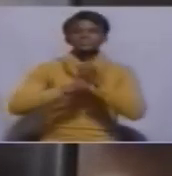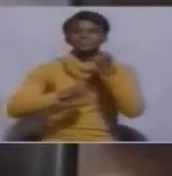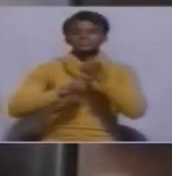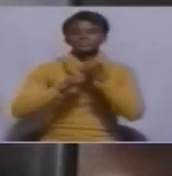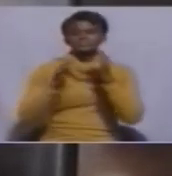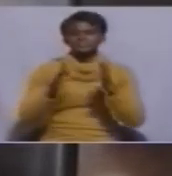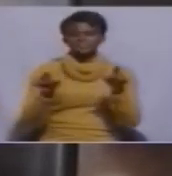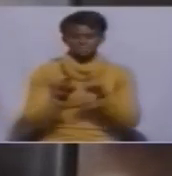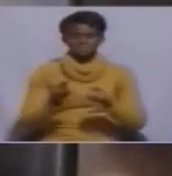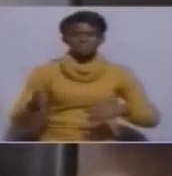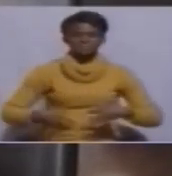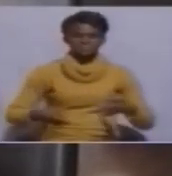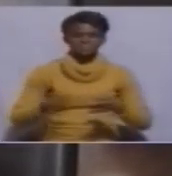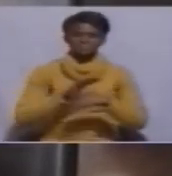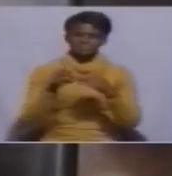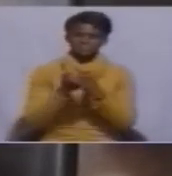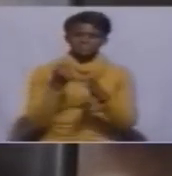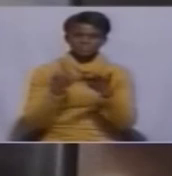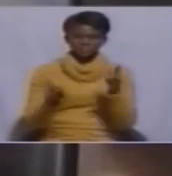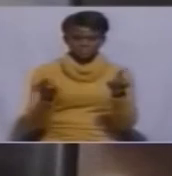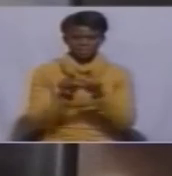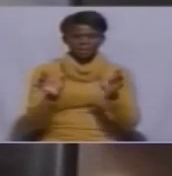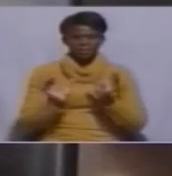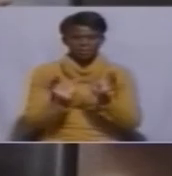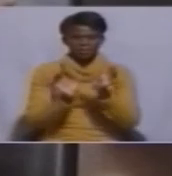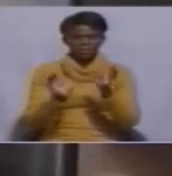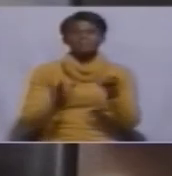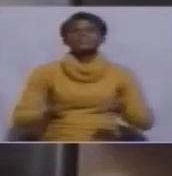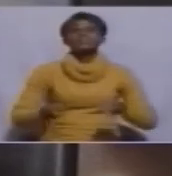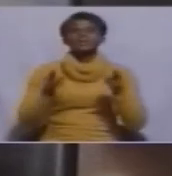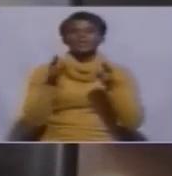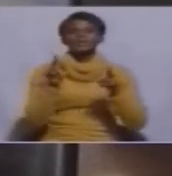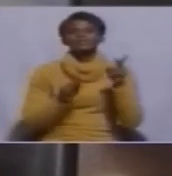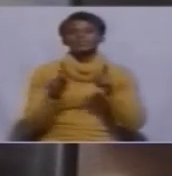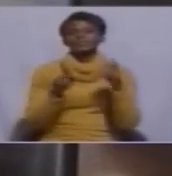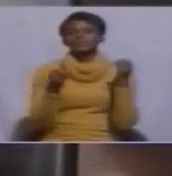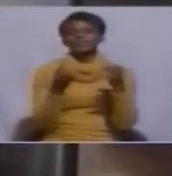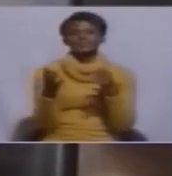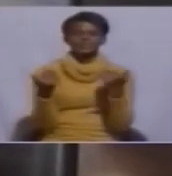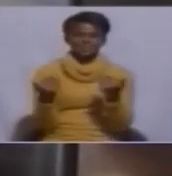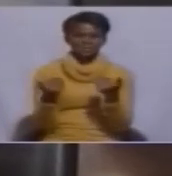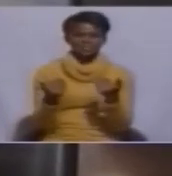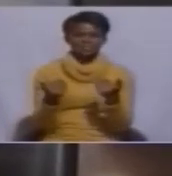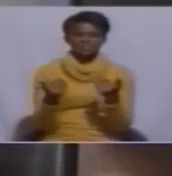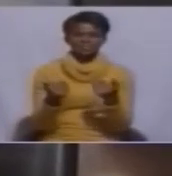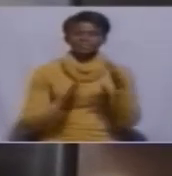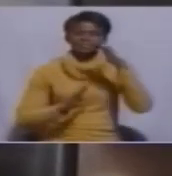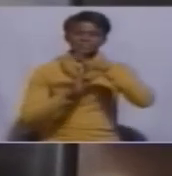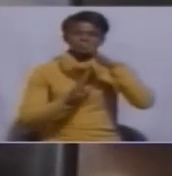This opens the whole race and pushes the bar too far, too high for so many people. They're saying now you're